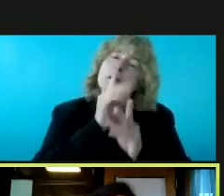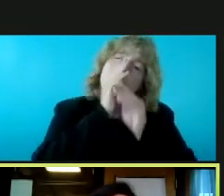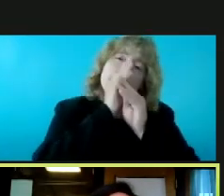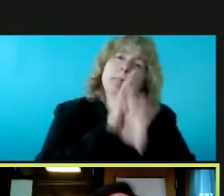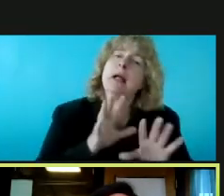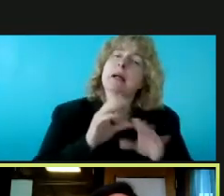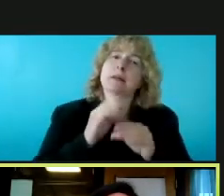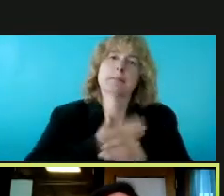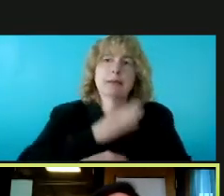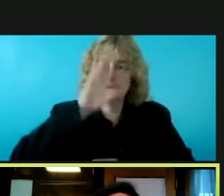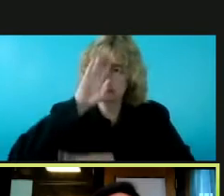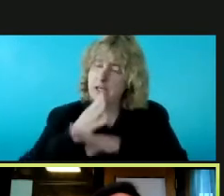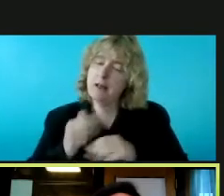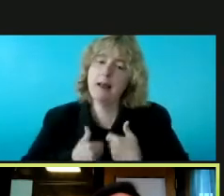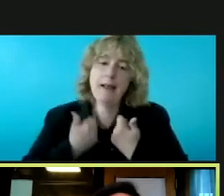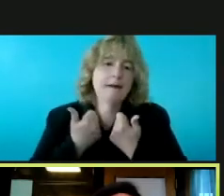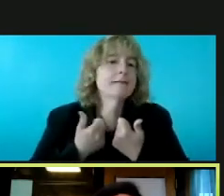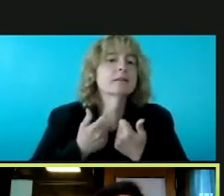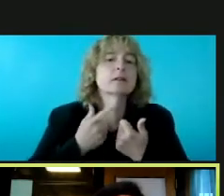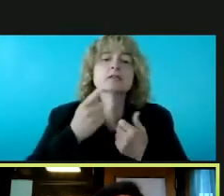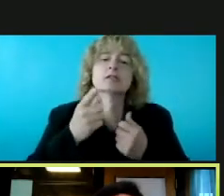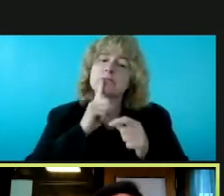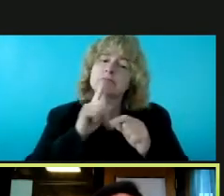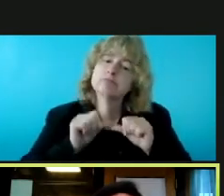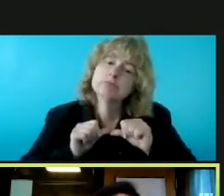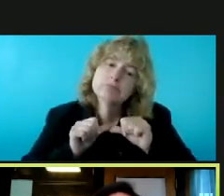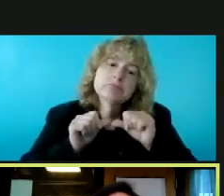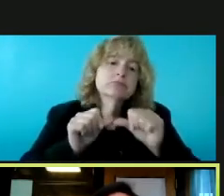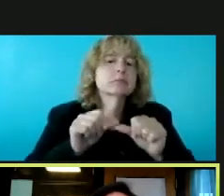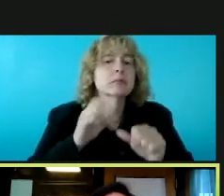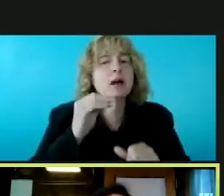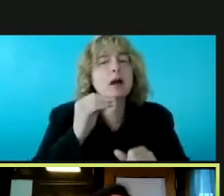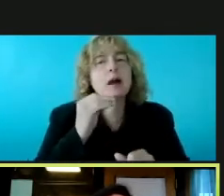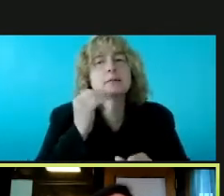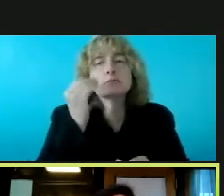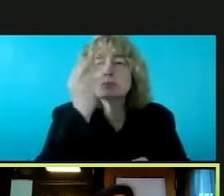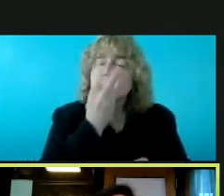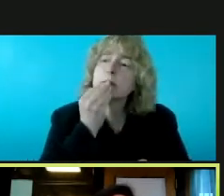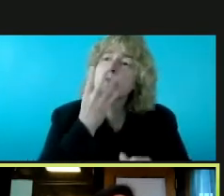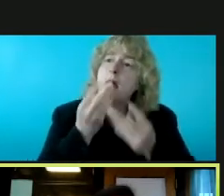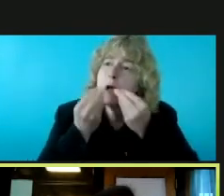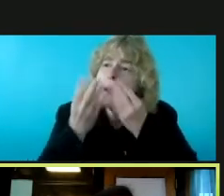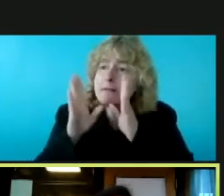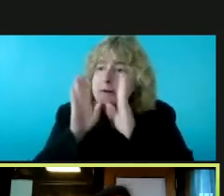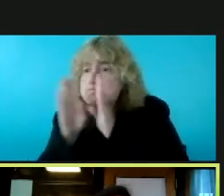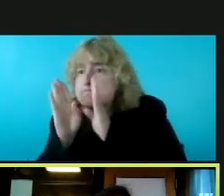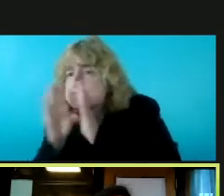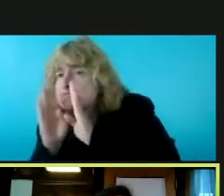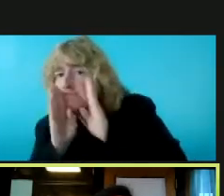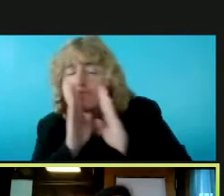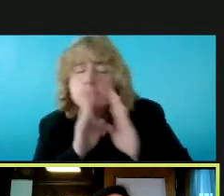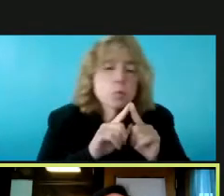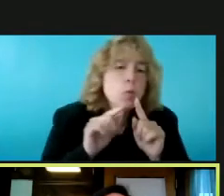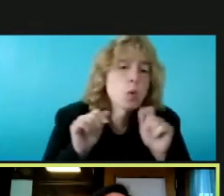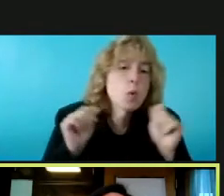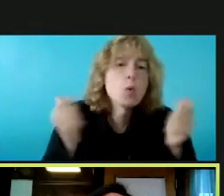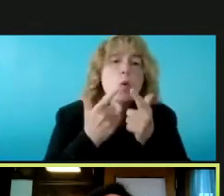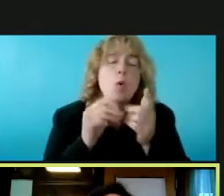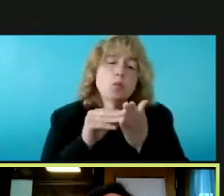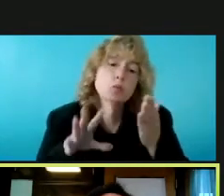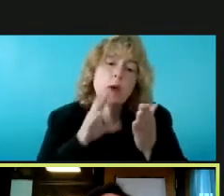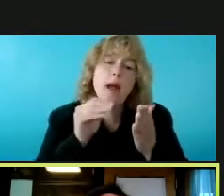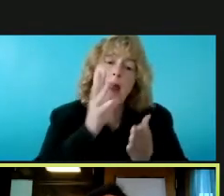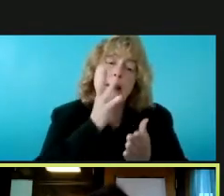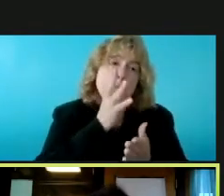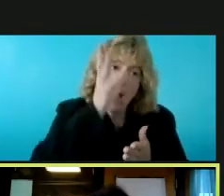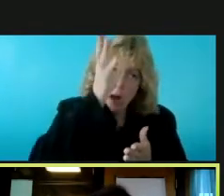life. She is constant and beautifully gives attention to all of her students and parents. Many thank you from